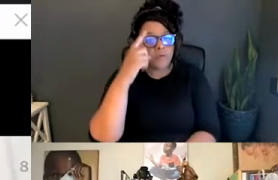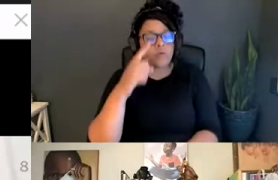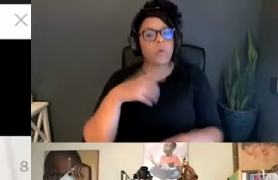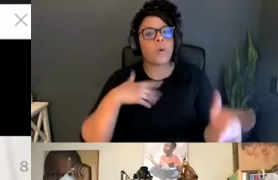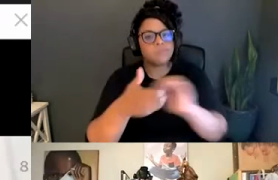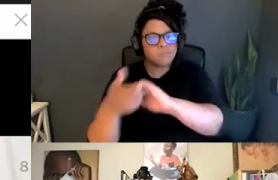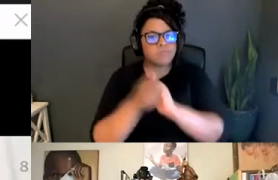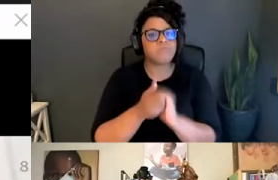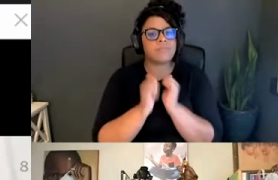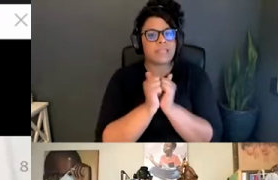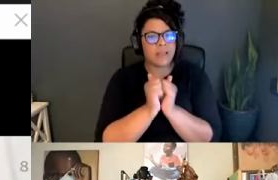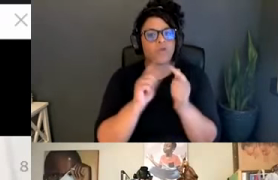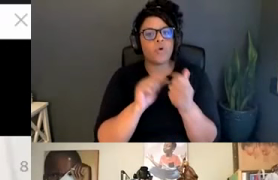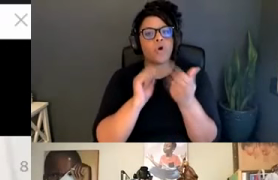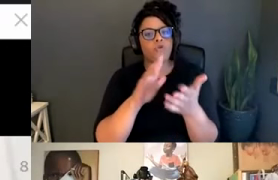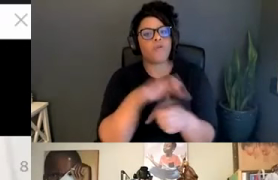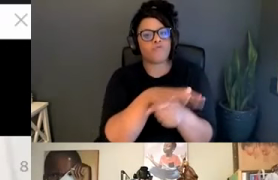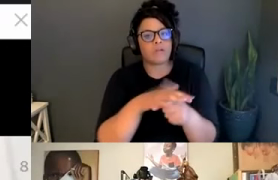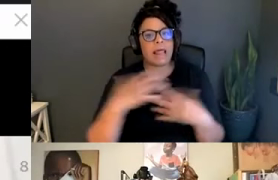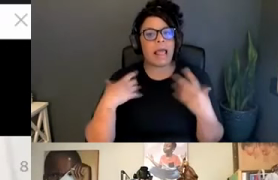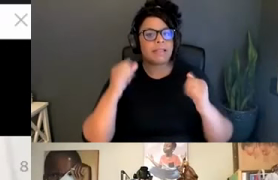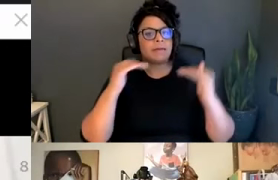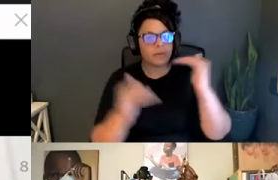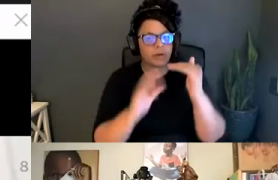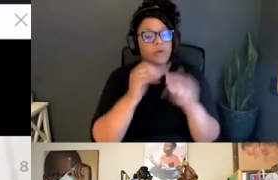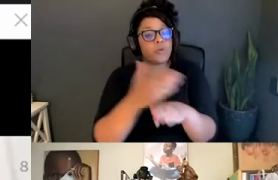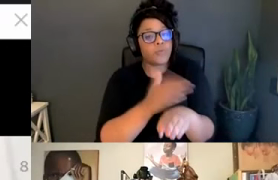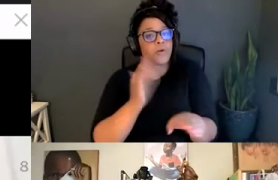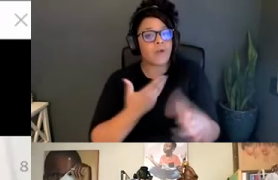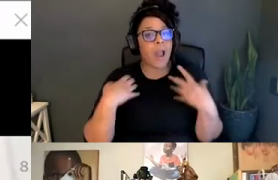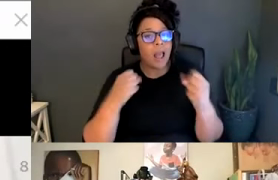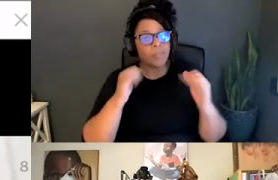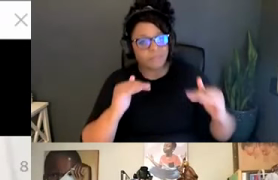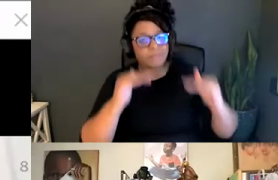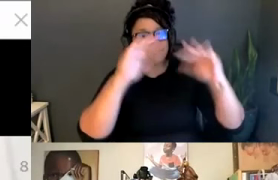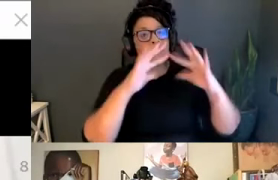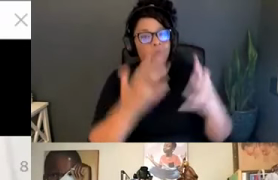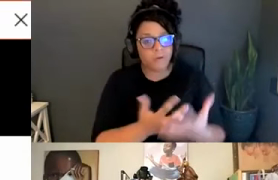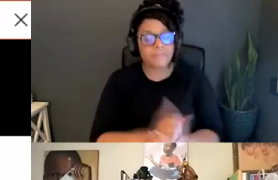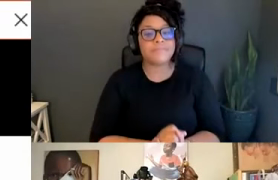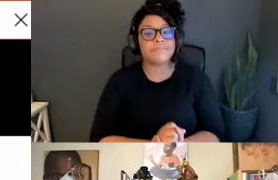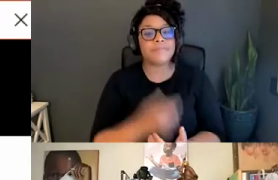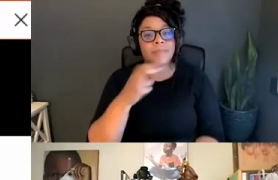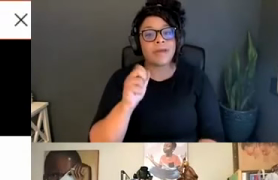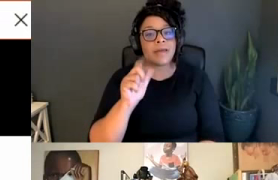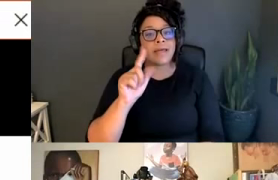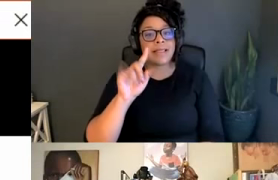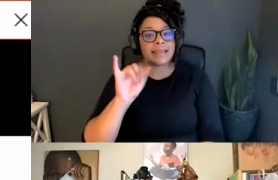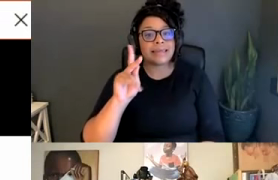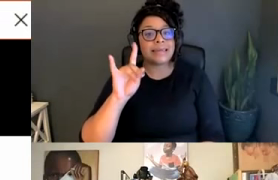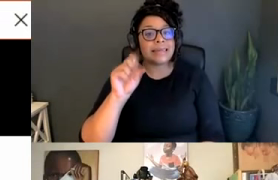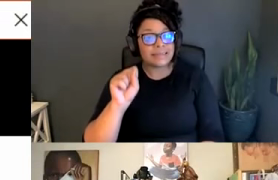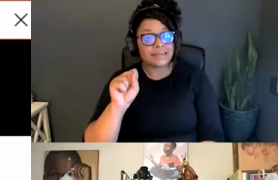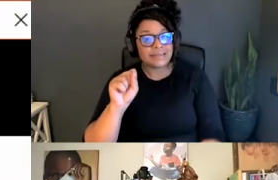regional health disparities and improve the health of our region overall. Healthi Kids is our